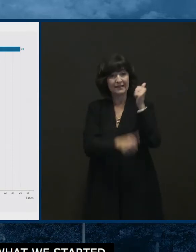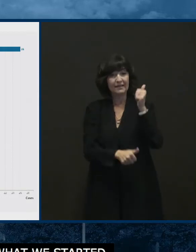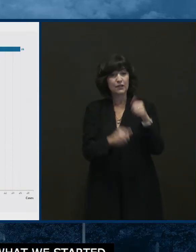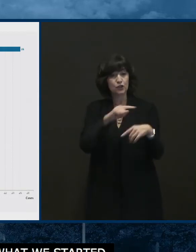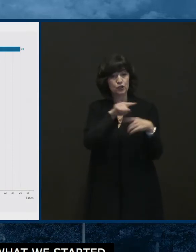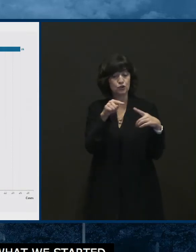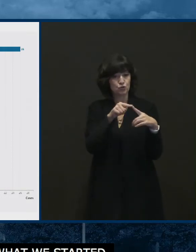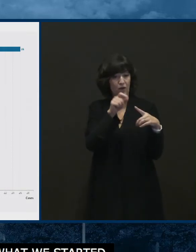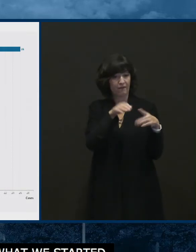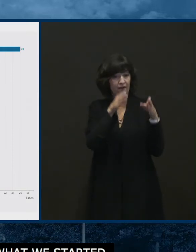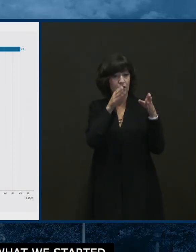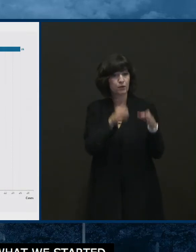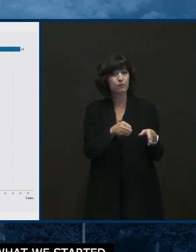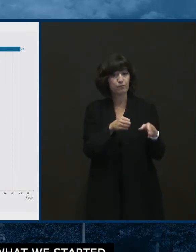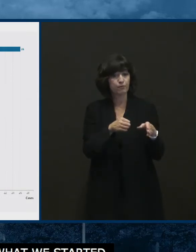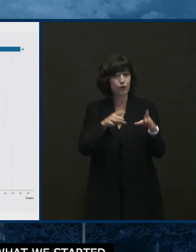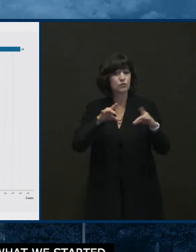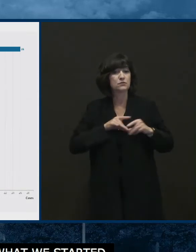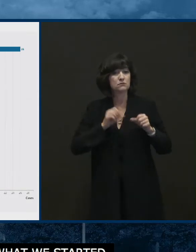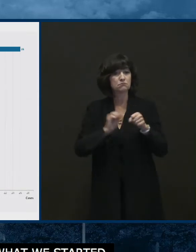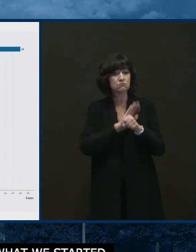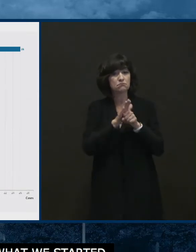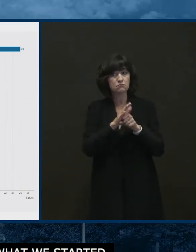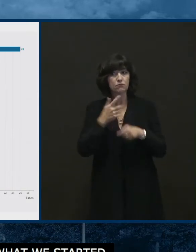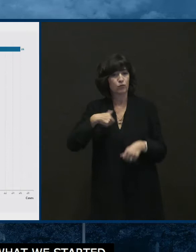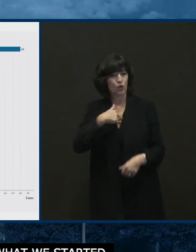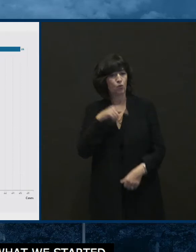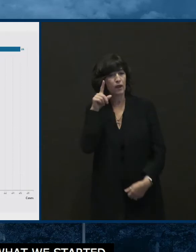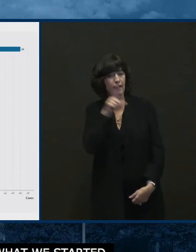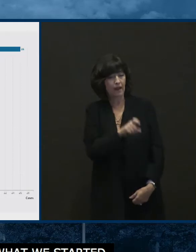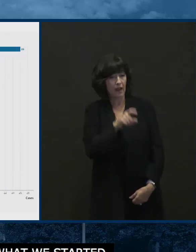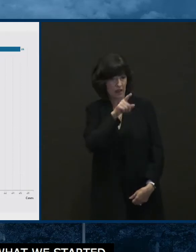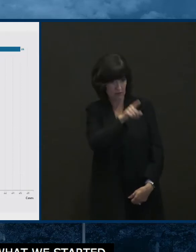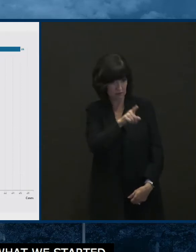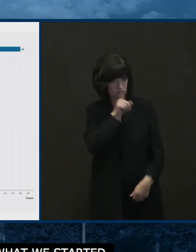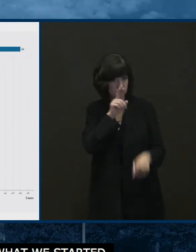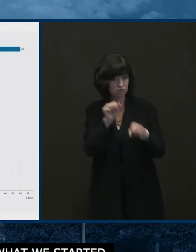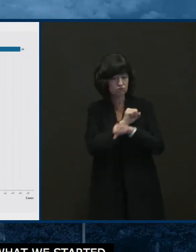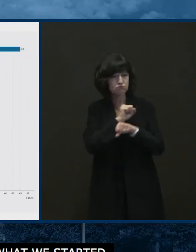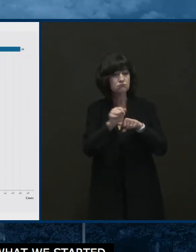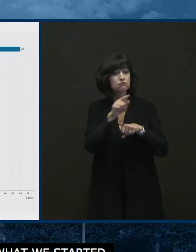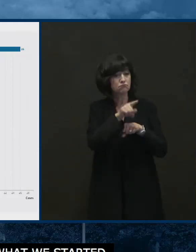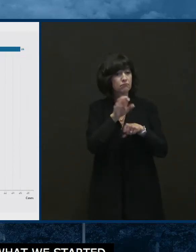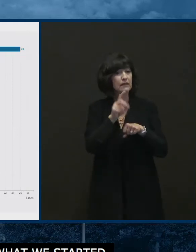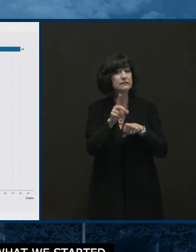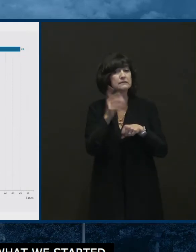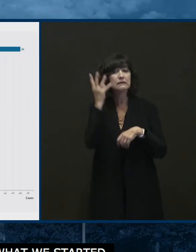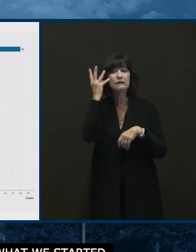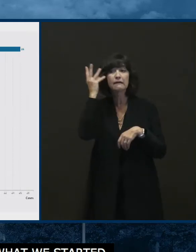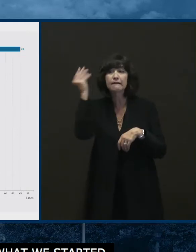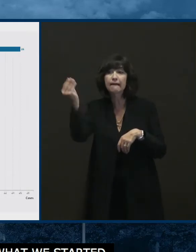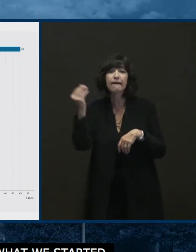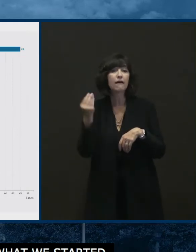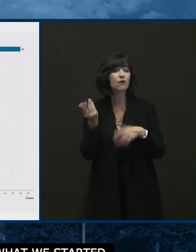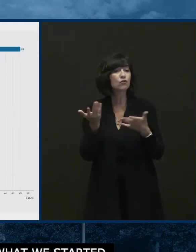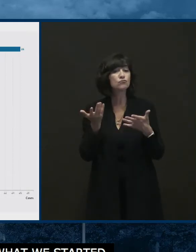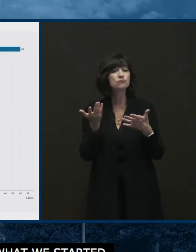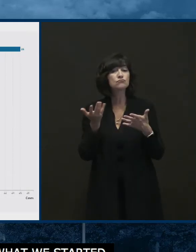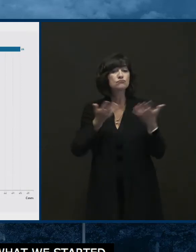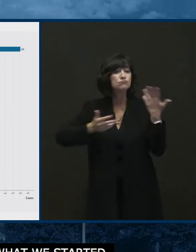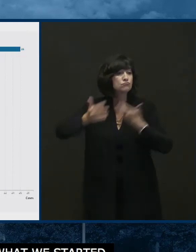they have been in certain high-risk settings. And among the cases that we